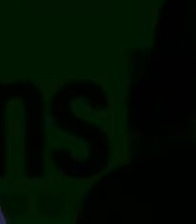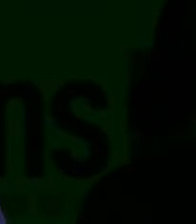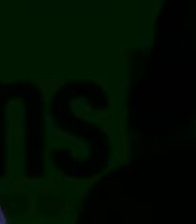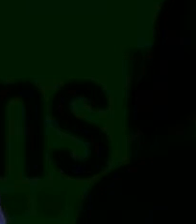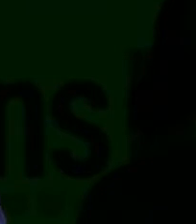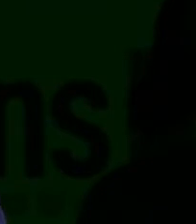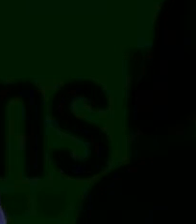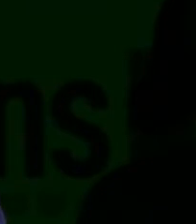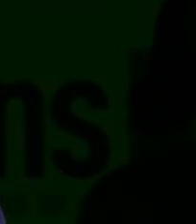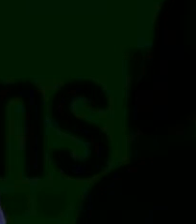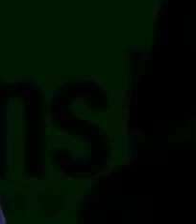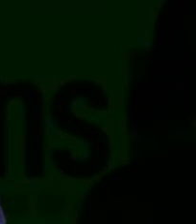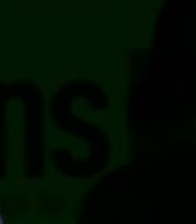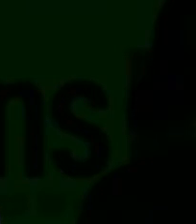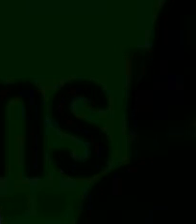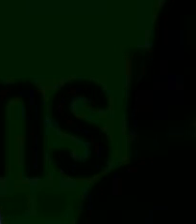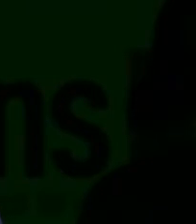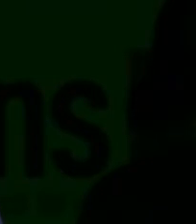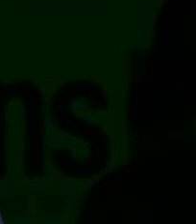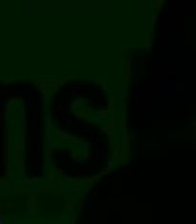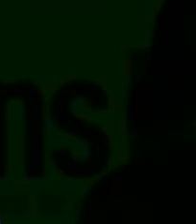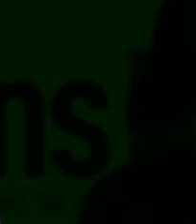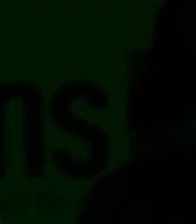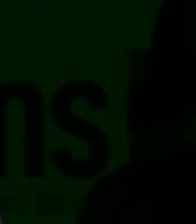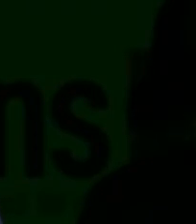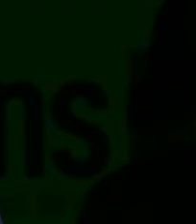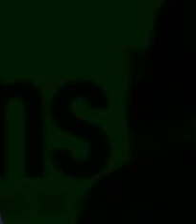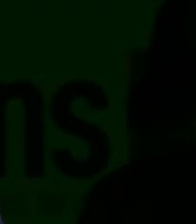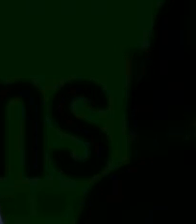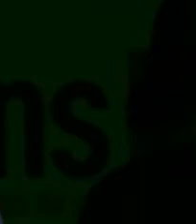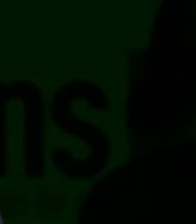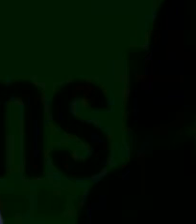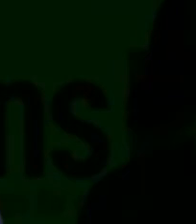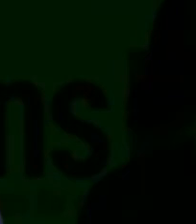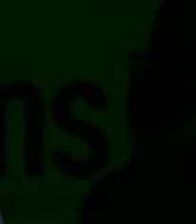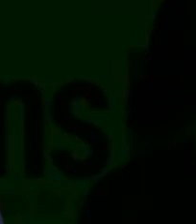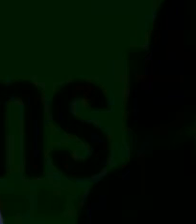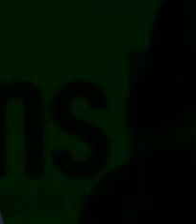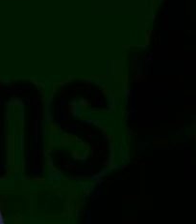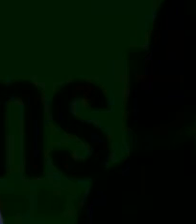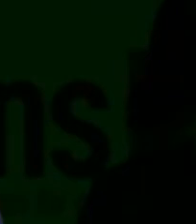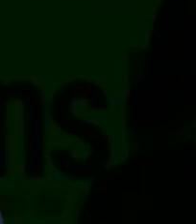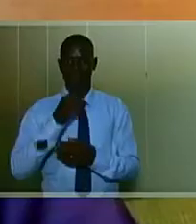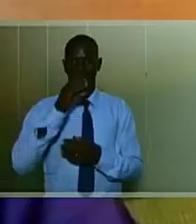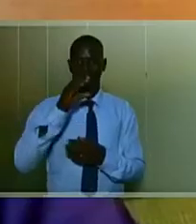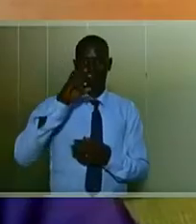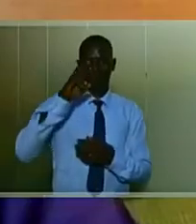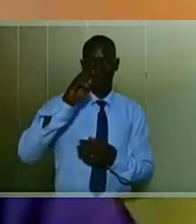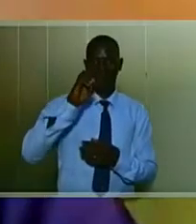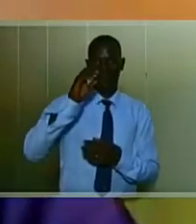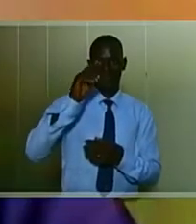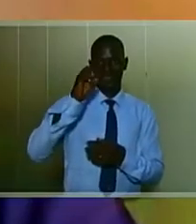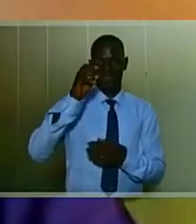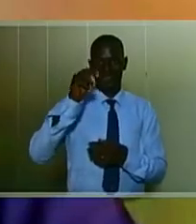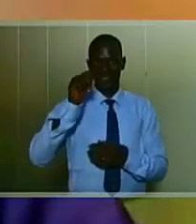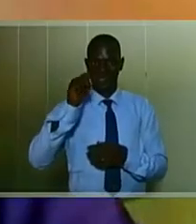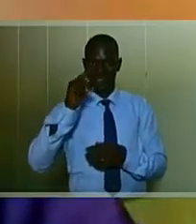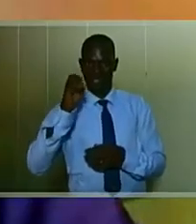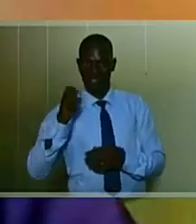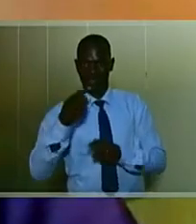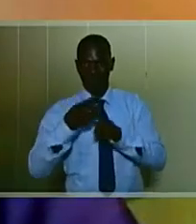on the communication from the presidency? He can't ask me to